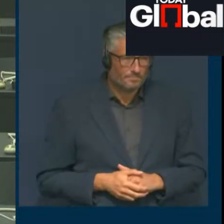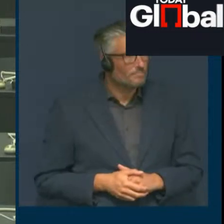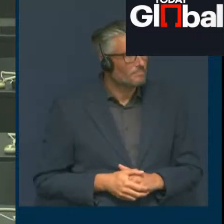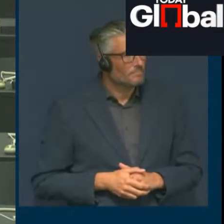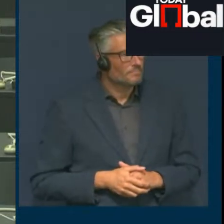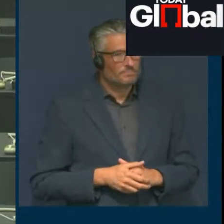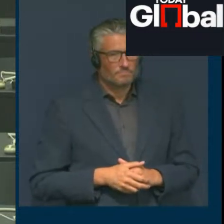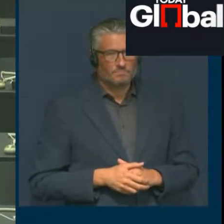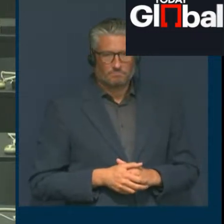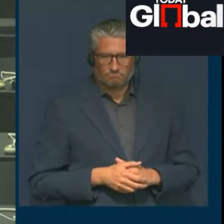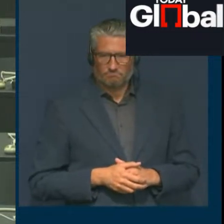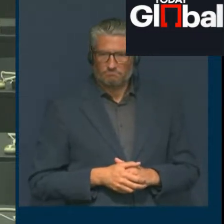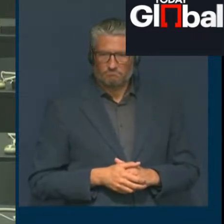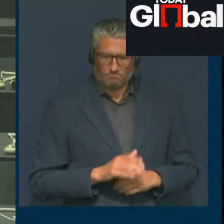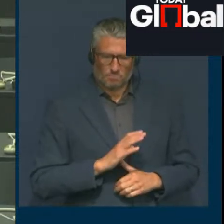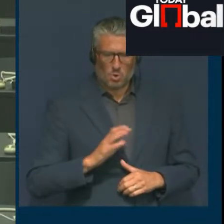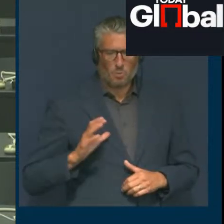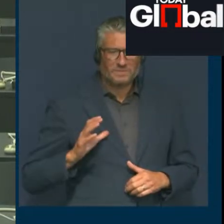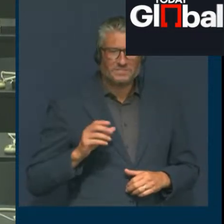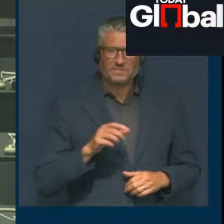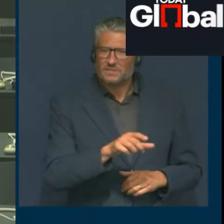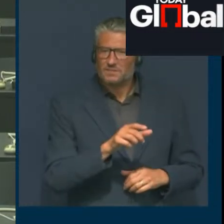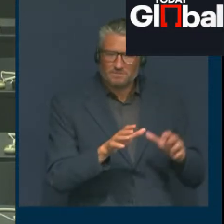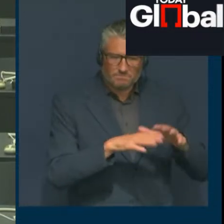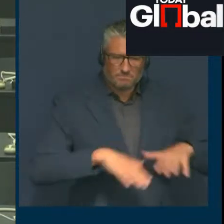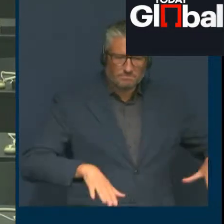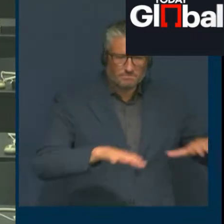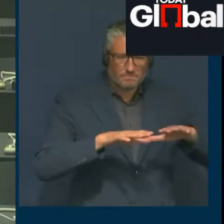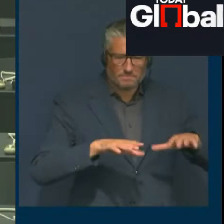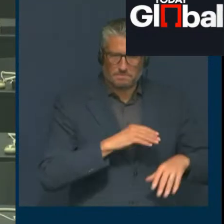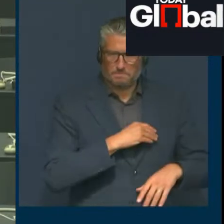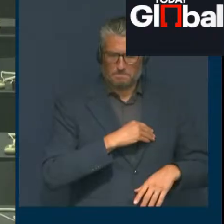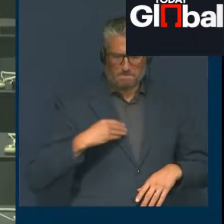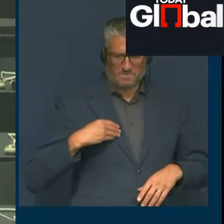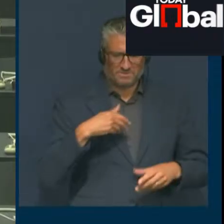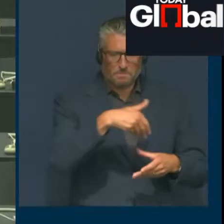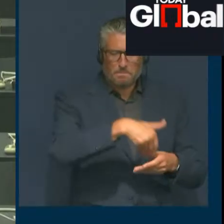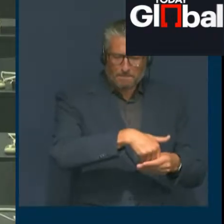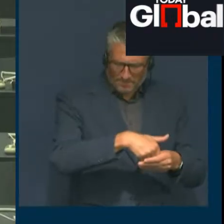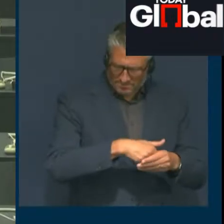Committee members, ladies and gentlemen.